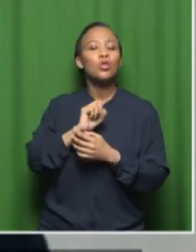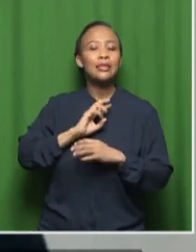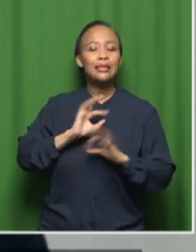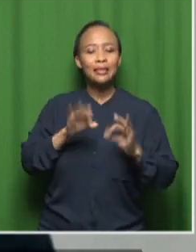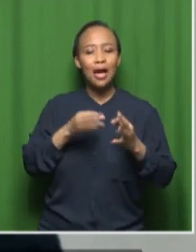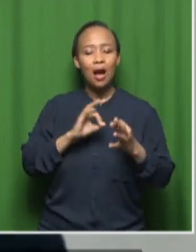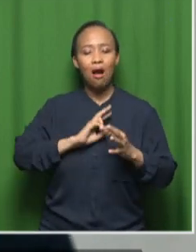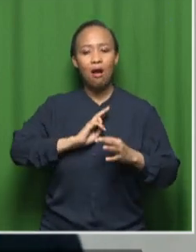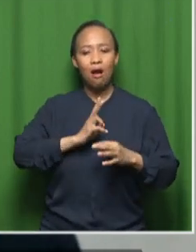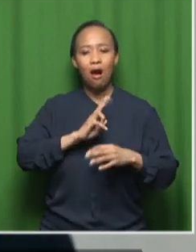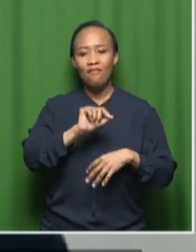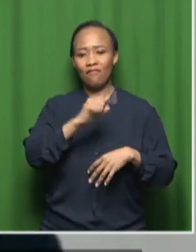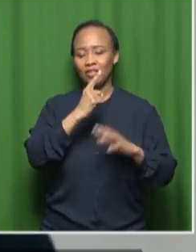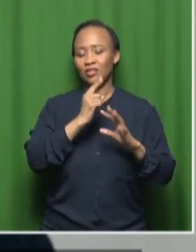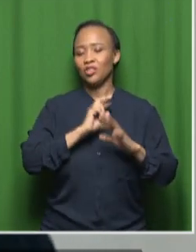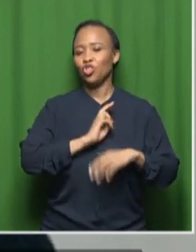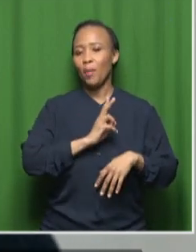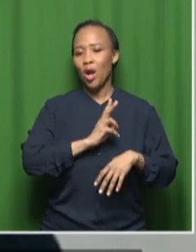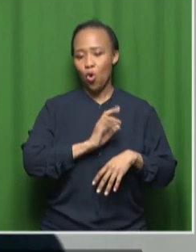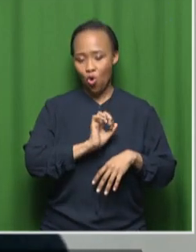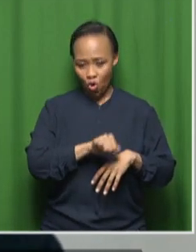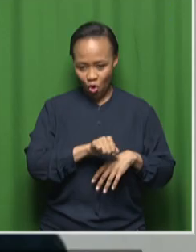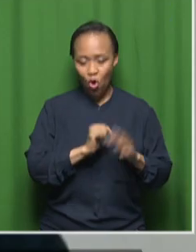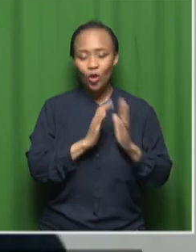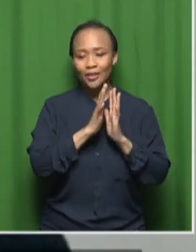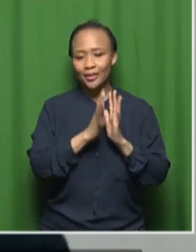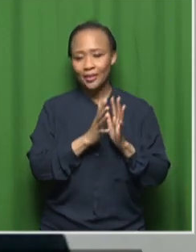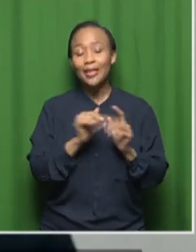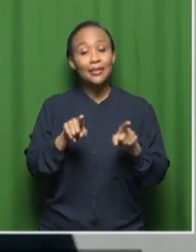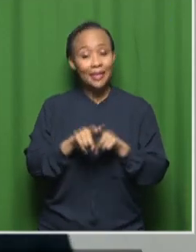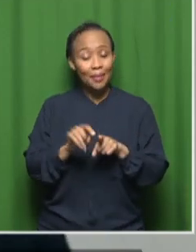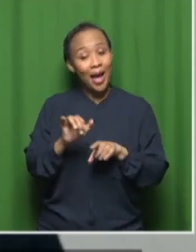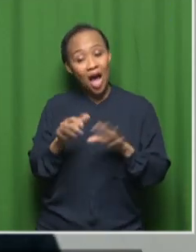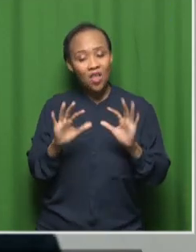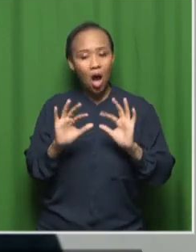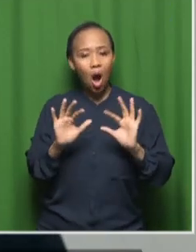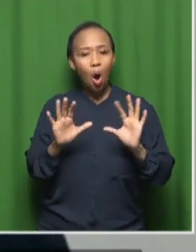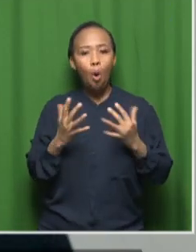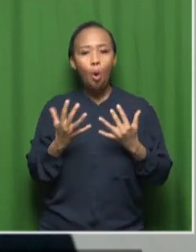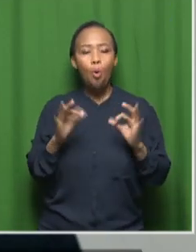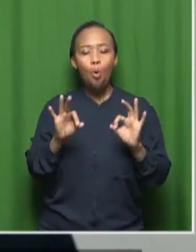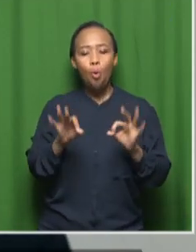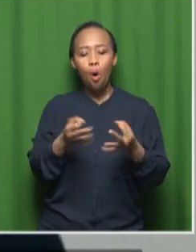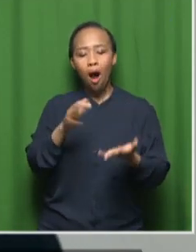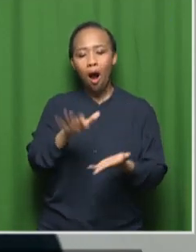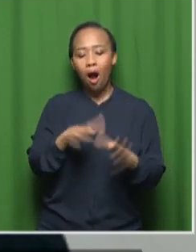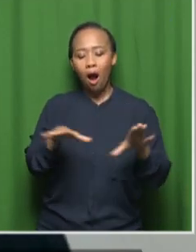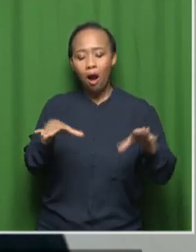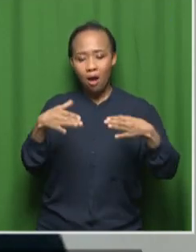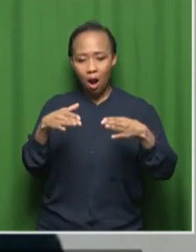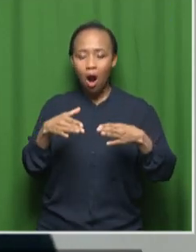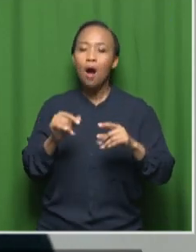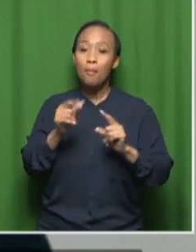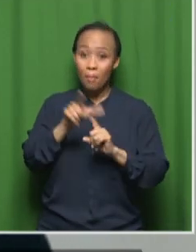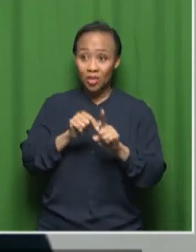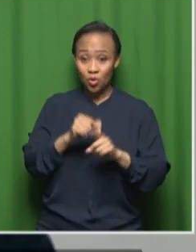Nomtandazo, Solomon Jeqeza, and the other conductors who will be conducting other choirs. You can expect